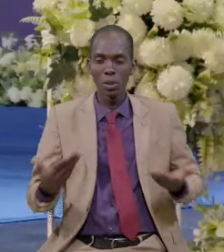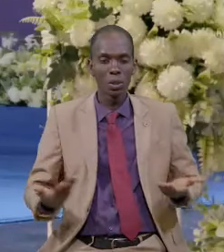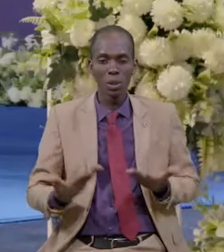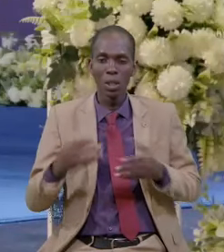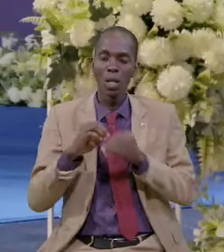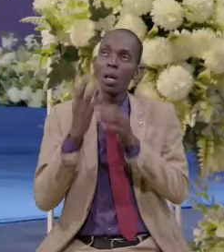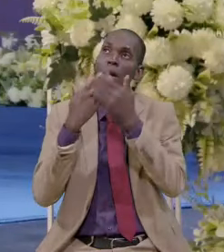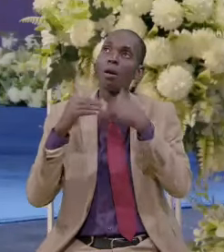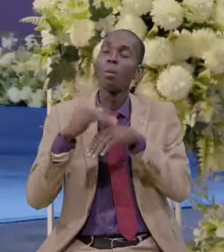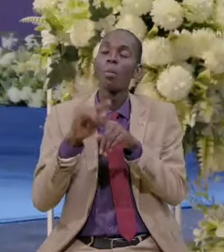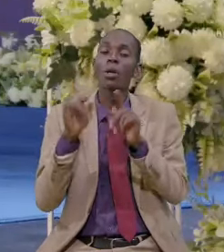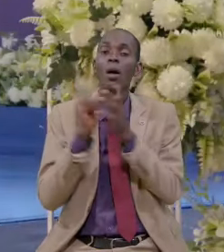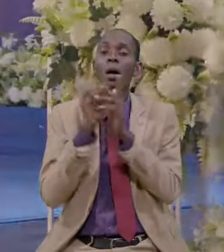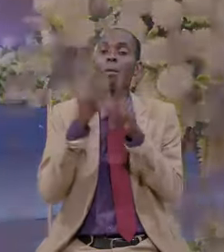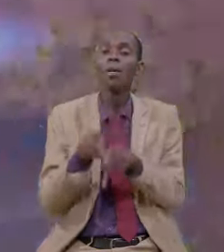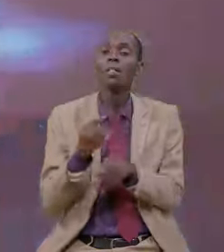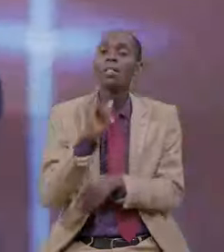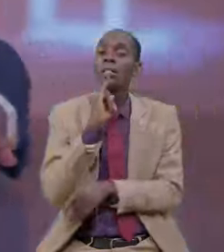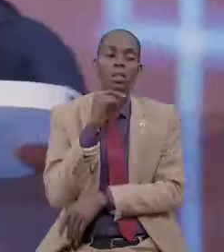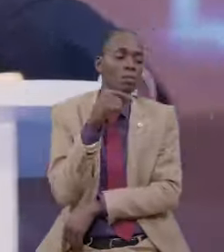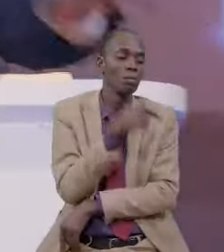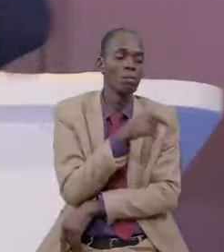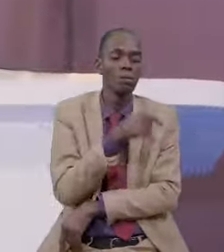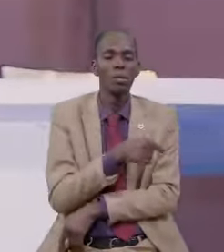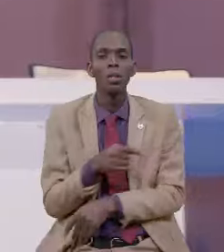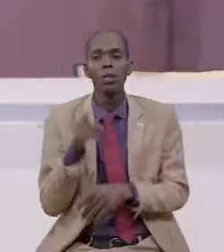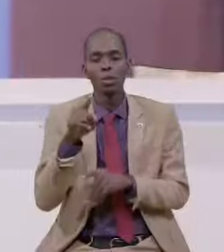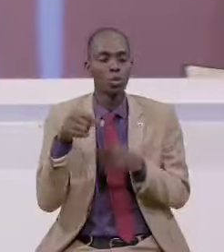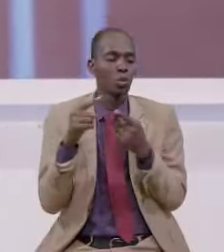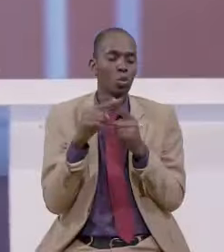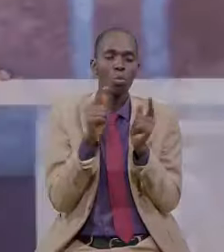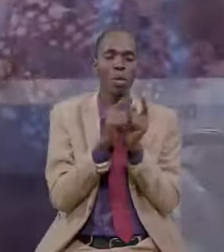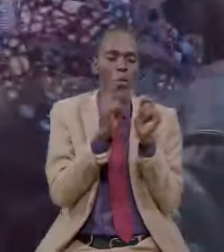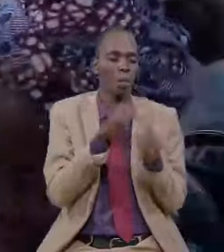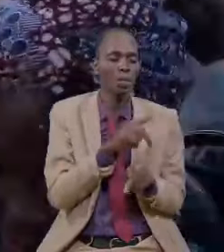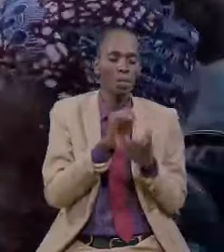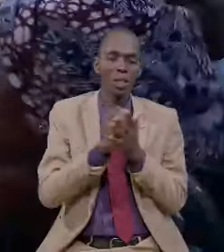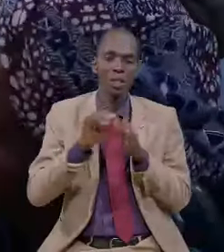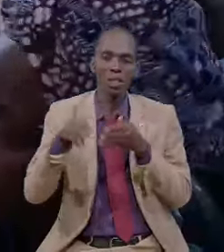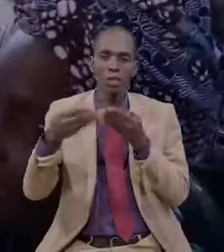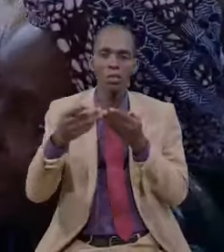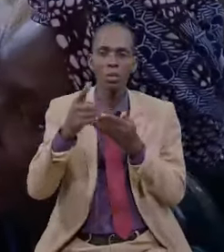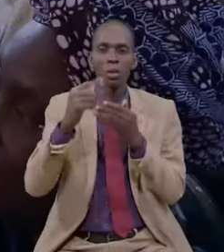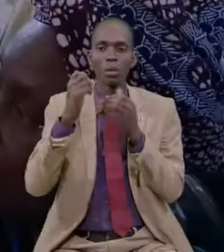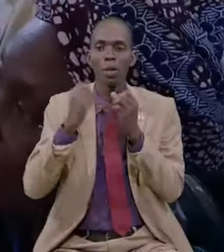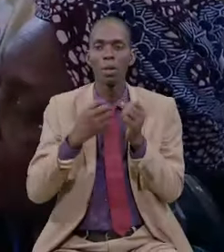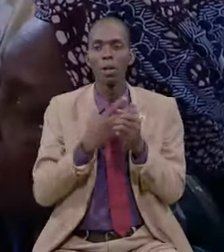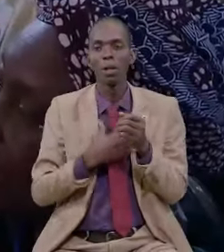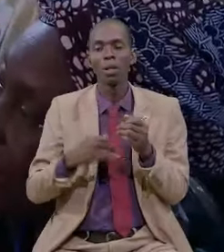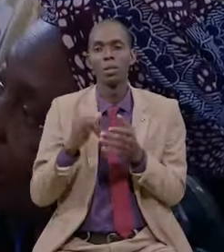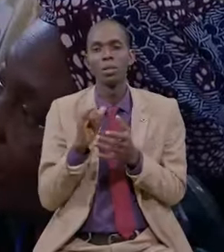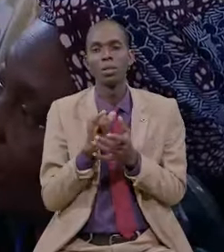in hell. Go to the one you got your power from. And then 5,000